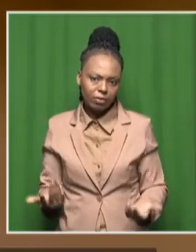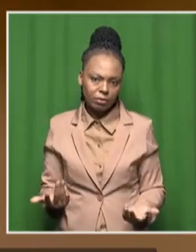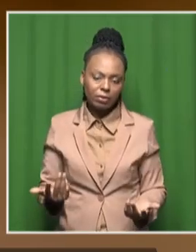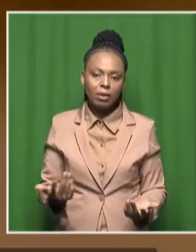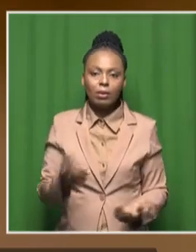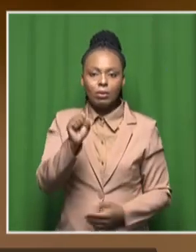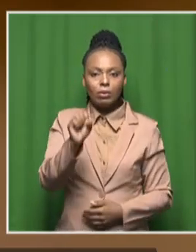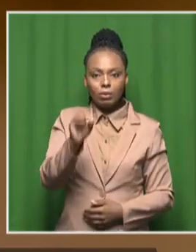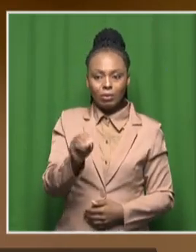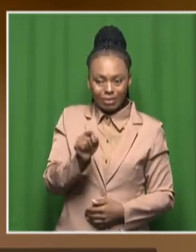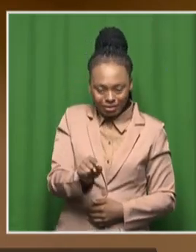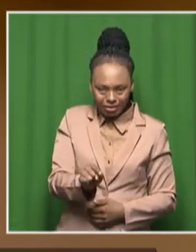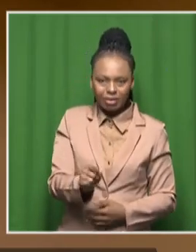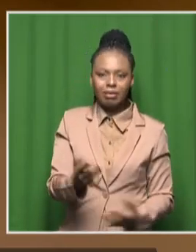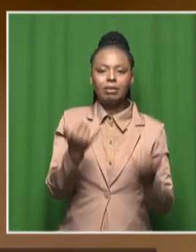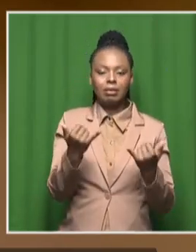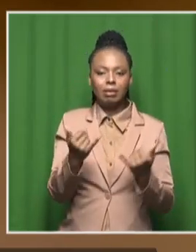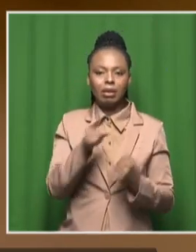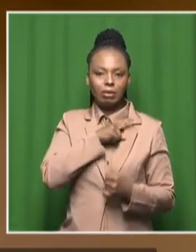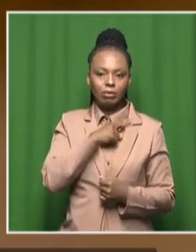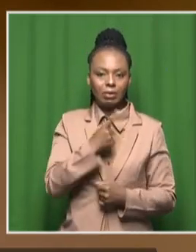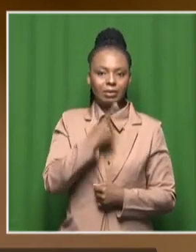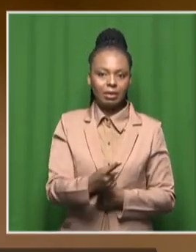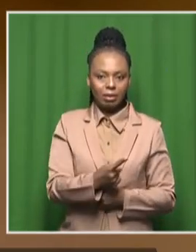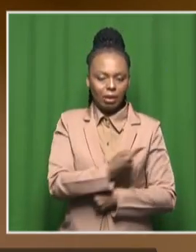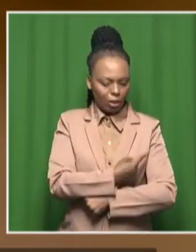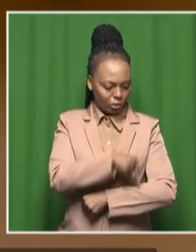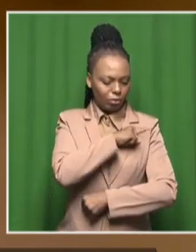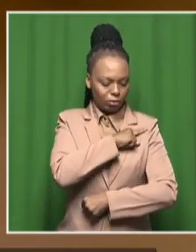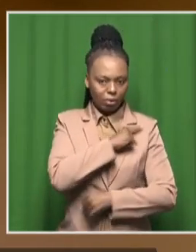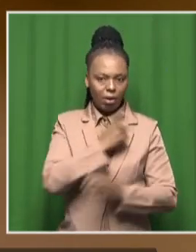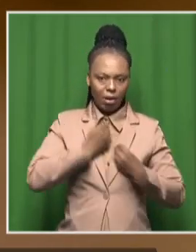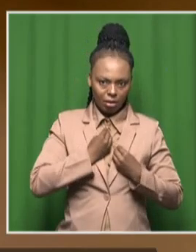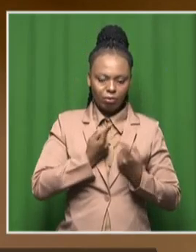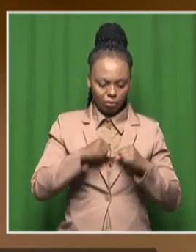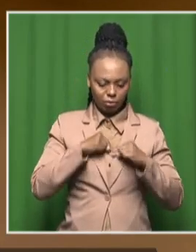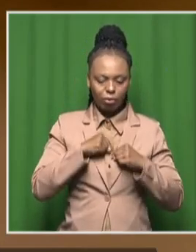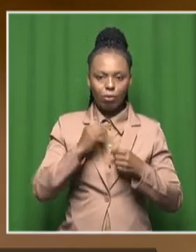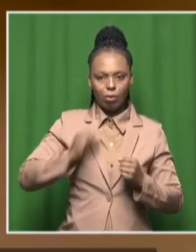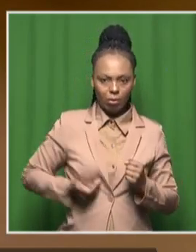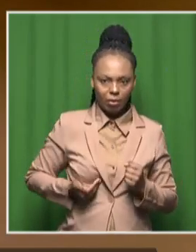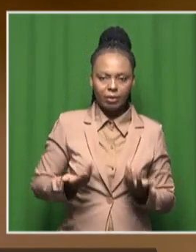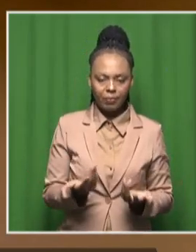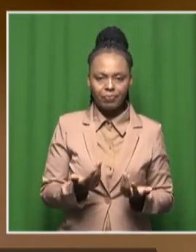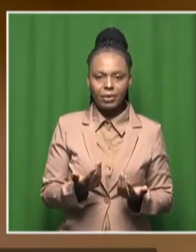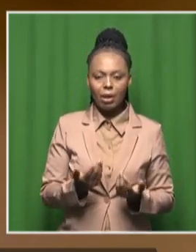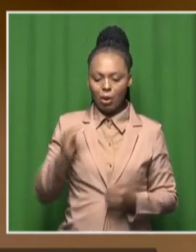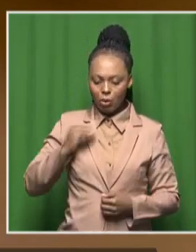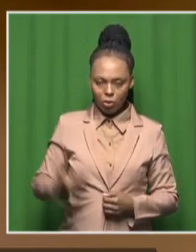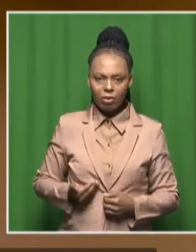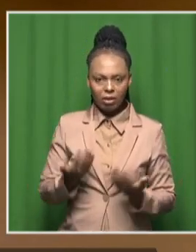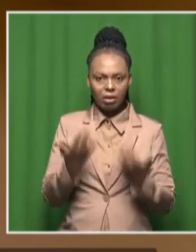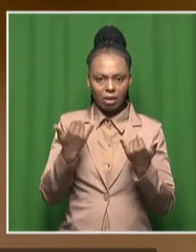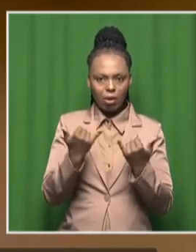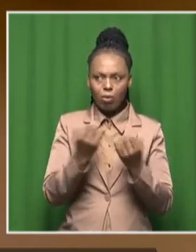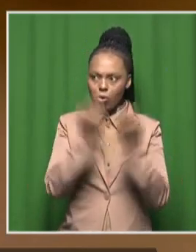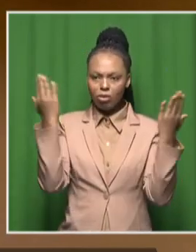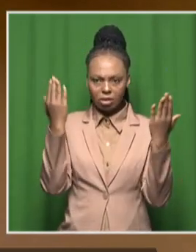that is wired into them. We have women dominating higher education right now